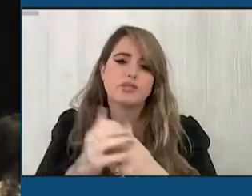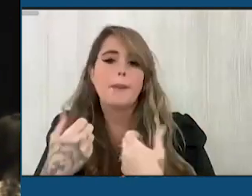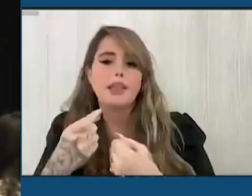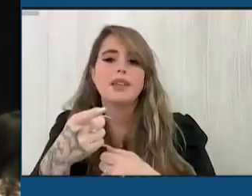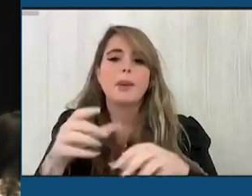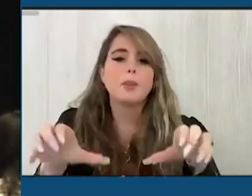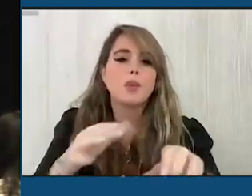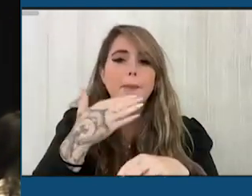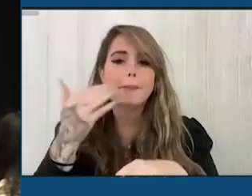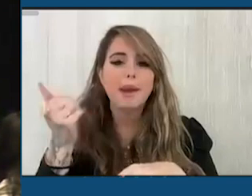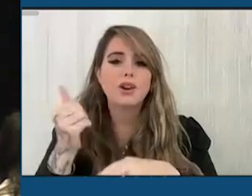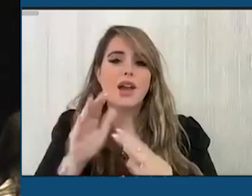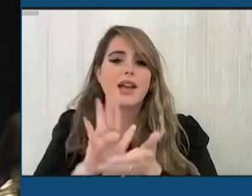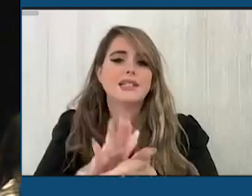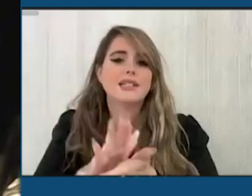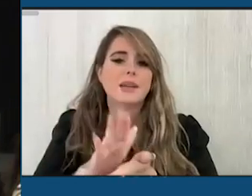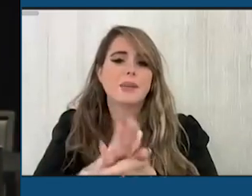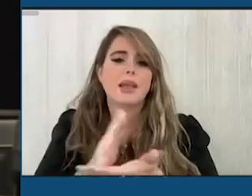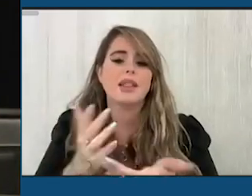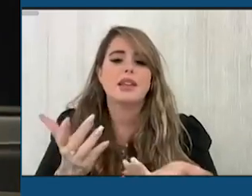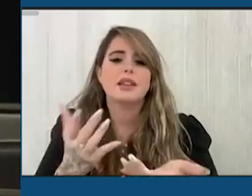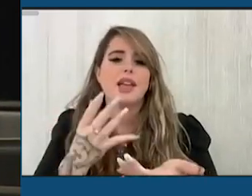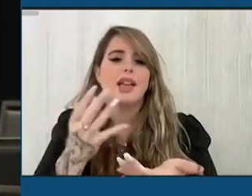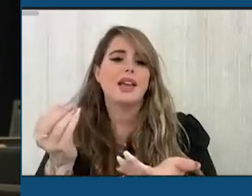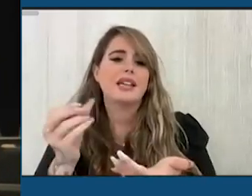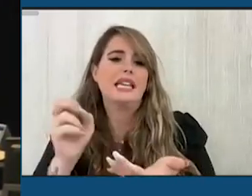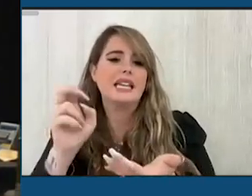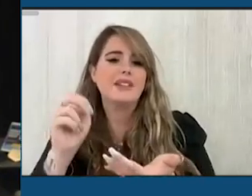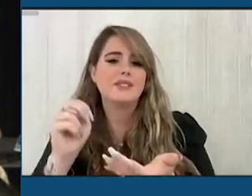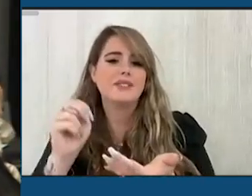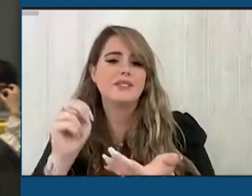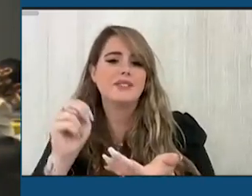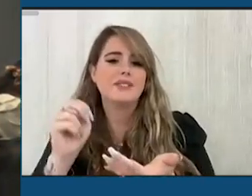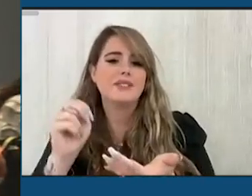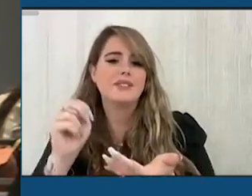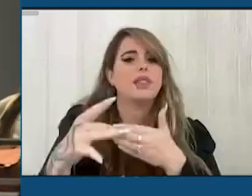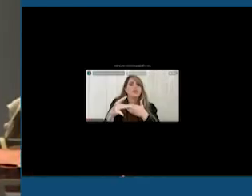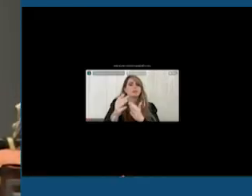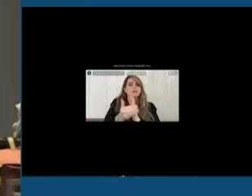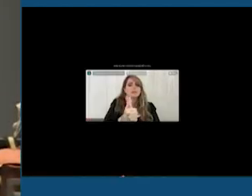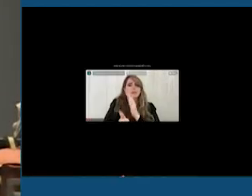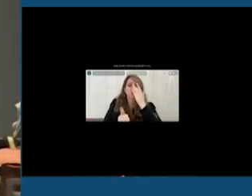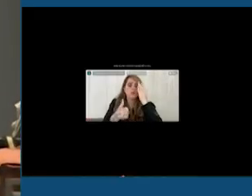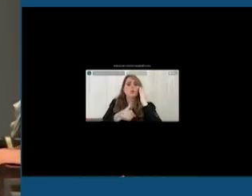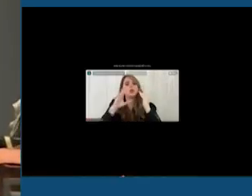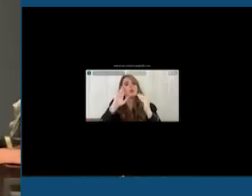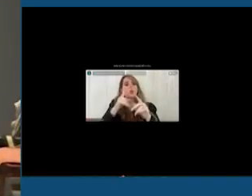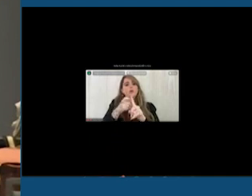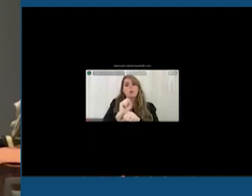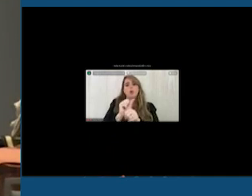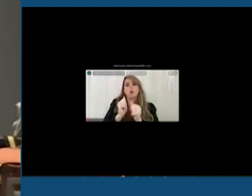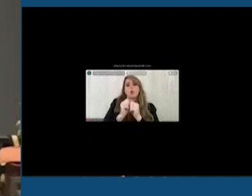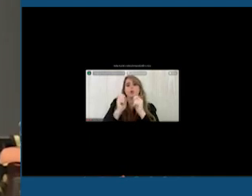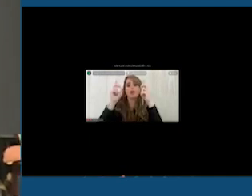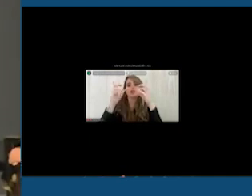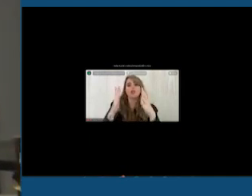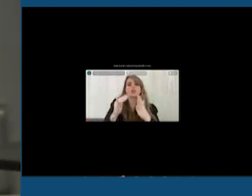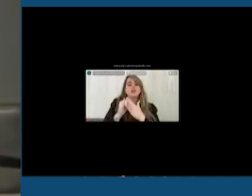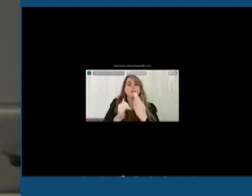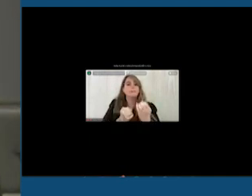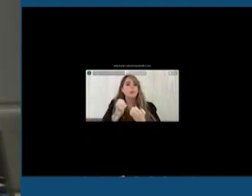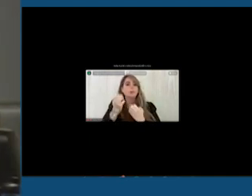academically, they even show up as having better leadership skills. We know from our work with educators that emotional intelligence